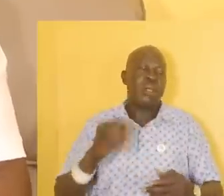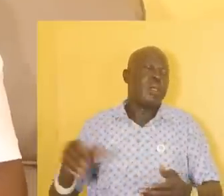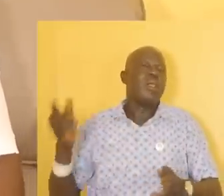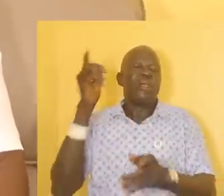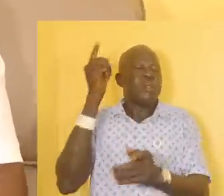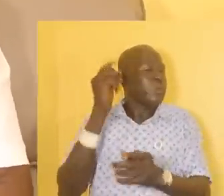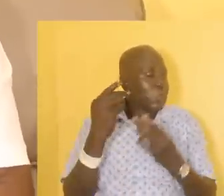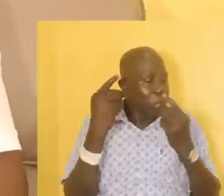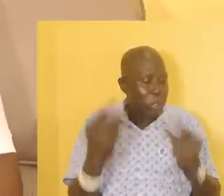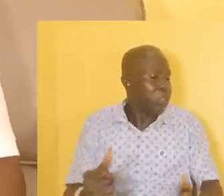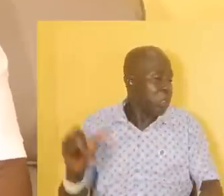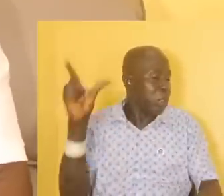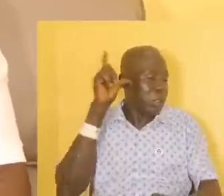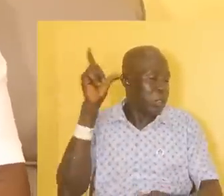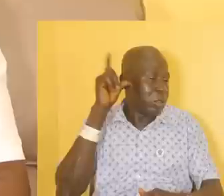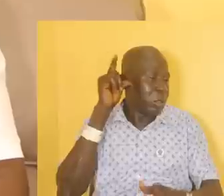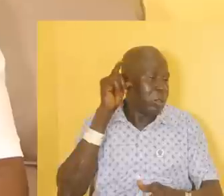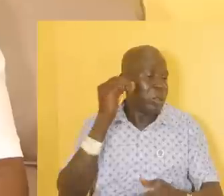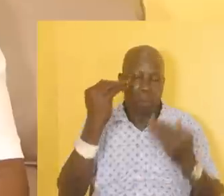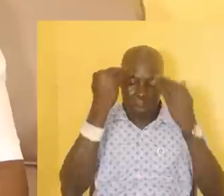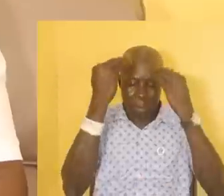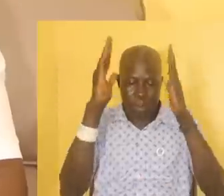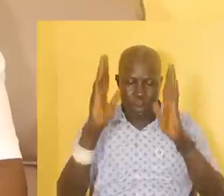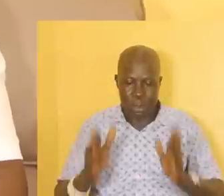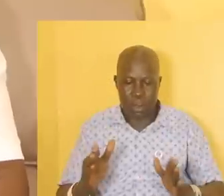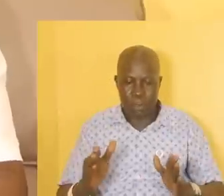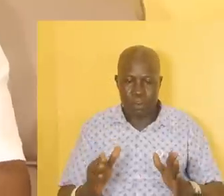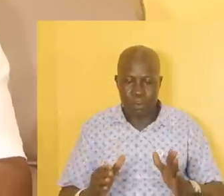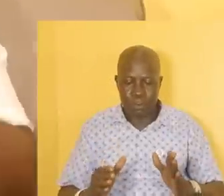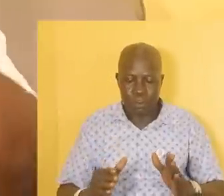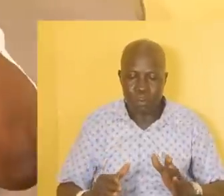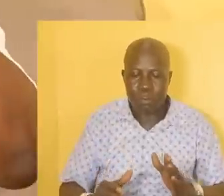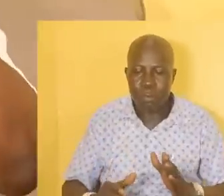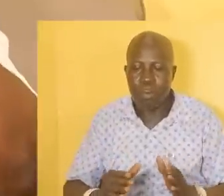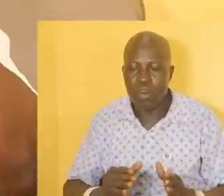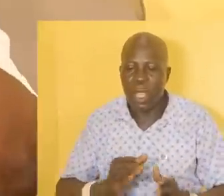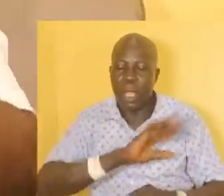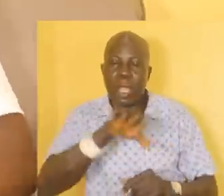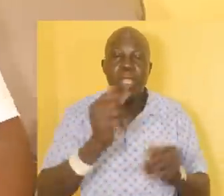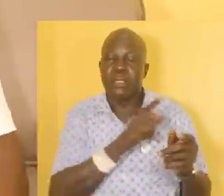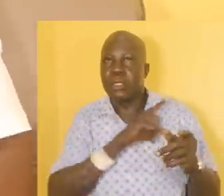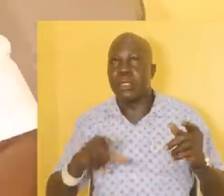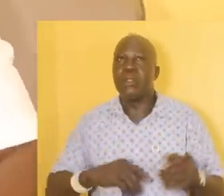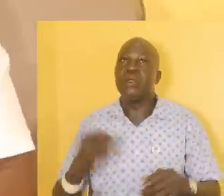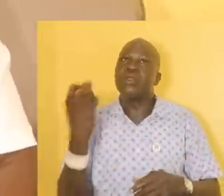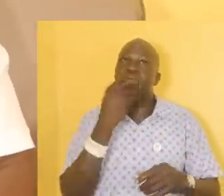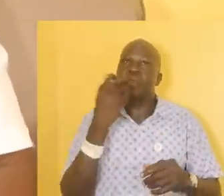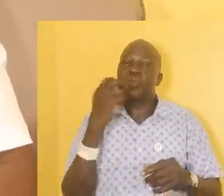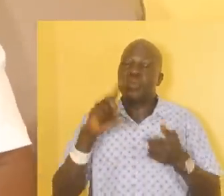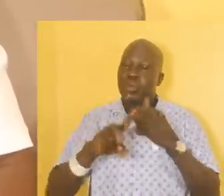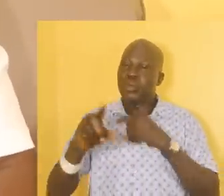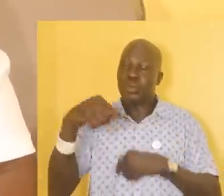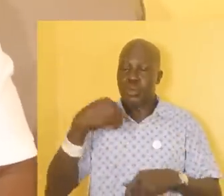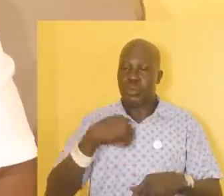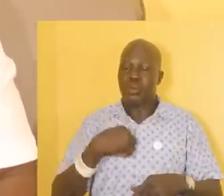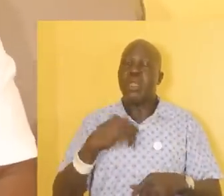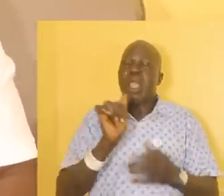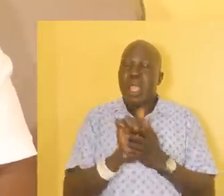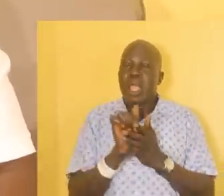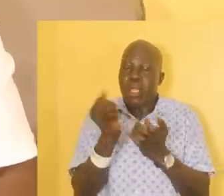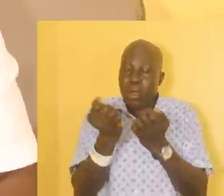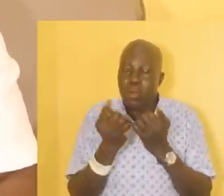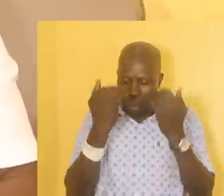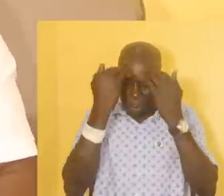by information. Quickly listen to this information. As the Lord spoke to me, I